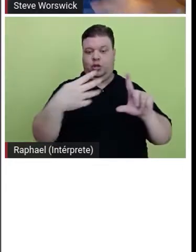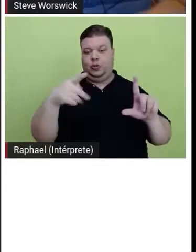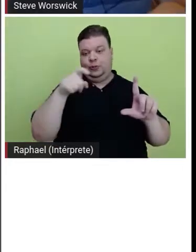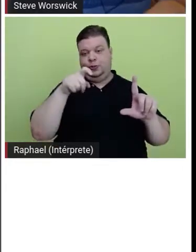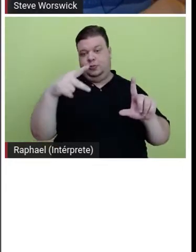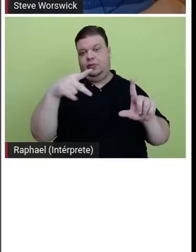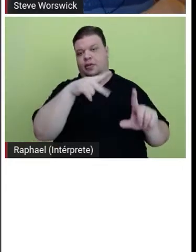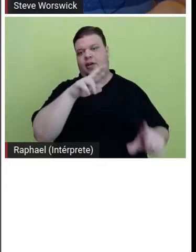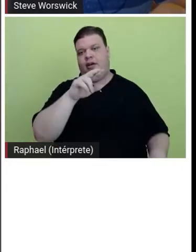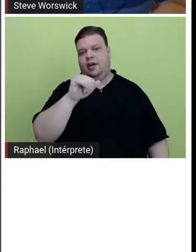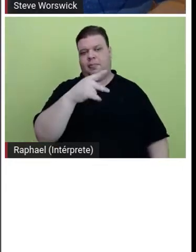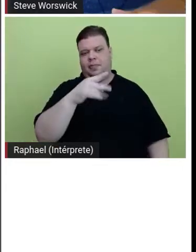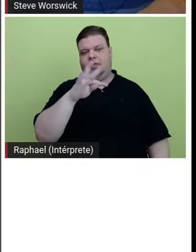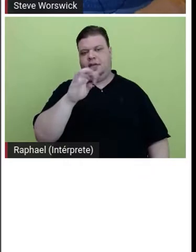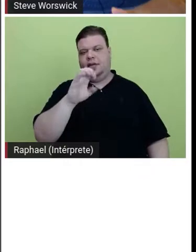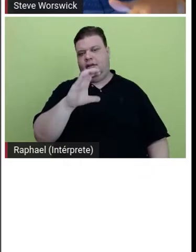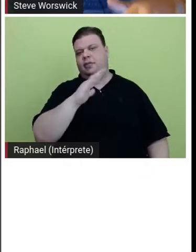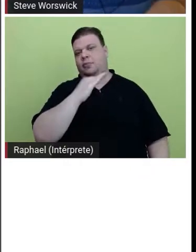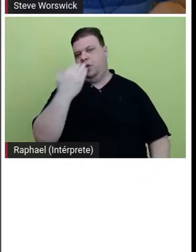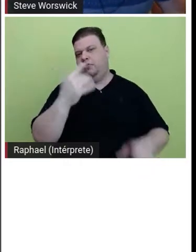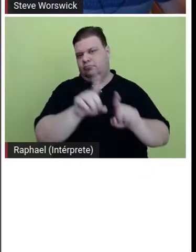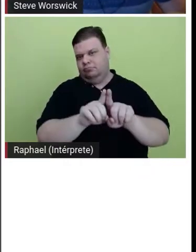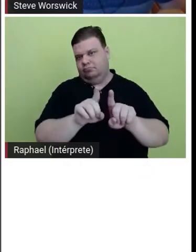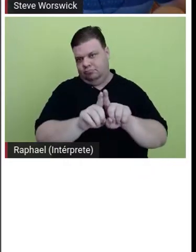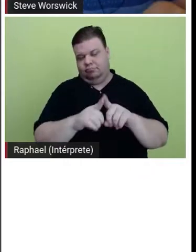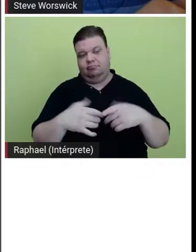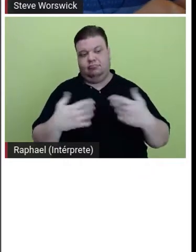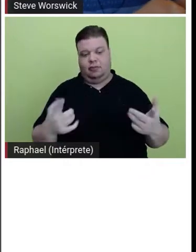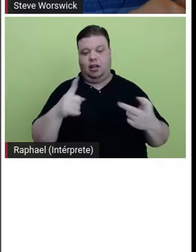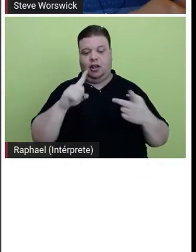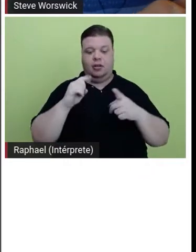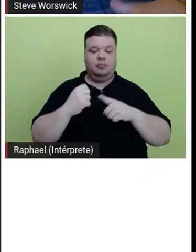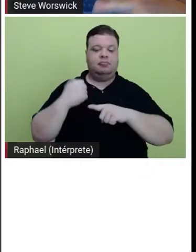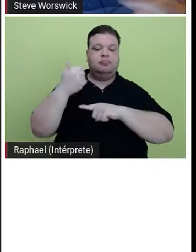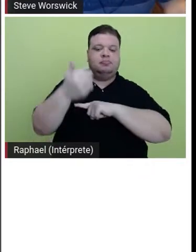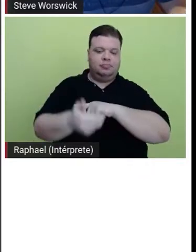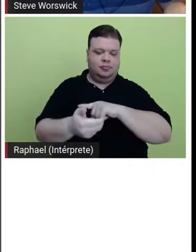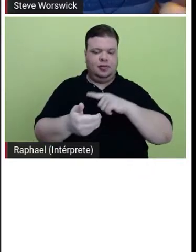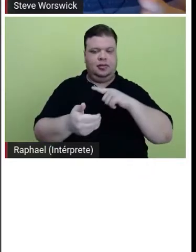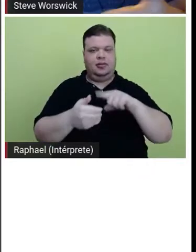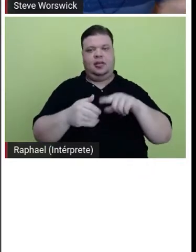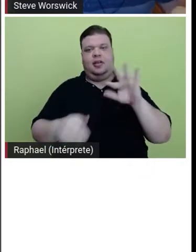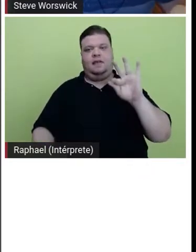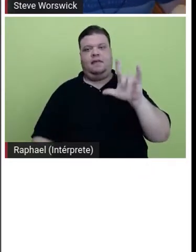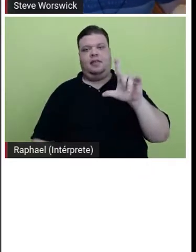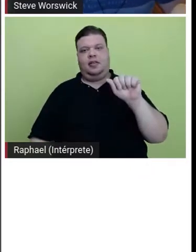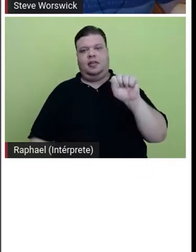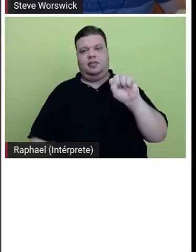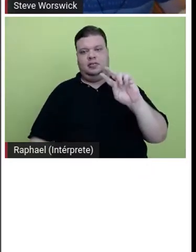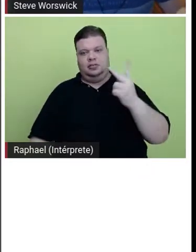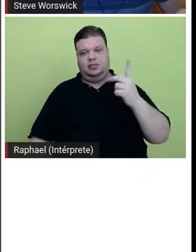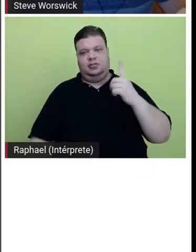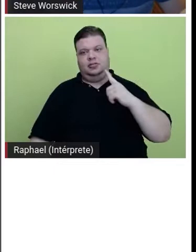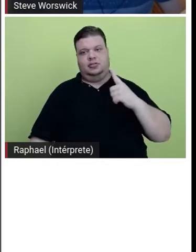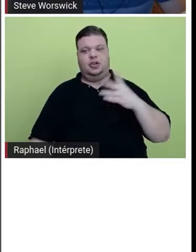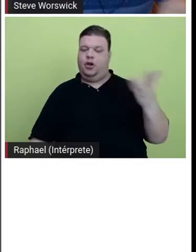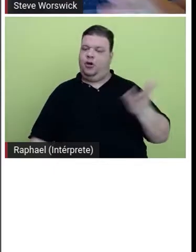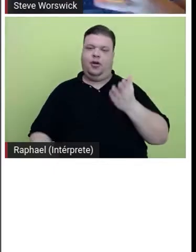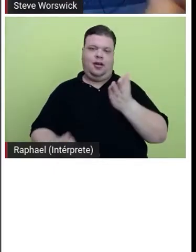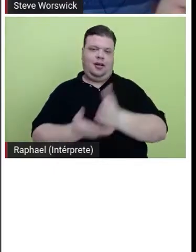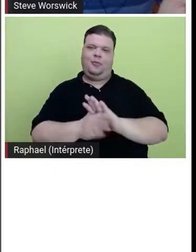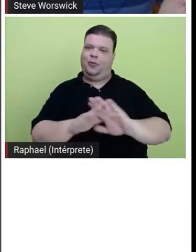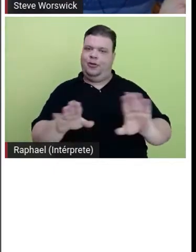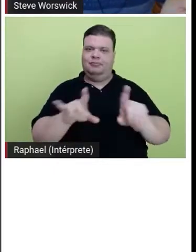Prize, I was getting a lot of attention from people saying they didn't like the anime type character because it looked like a half-naked young girl type thing,